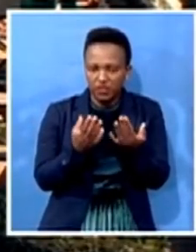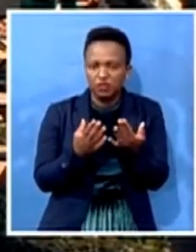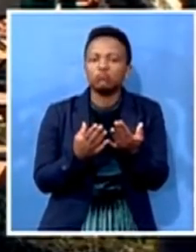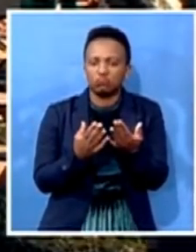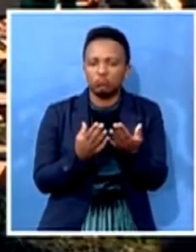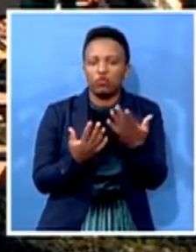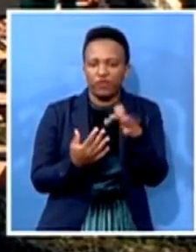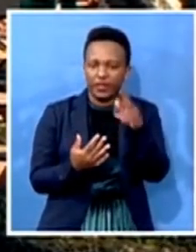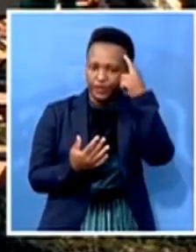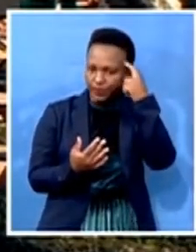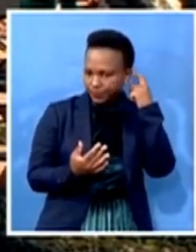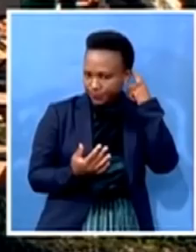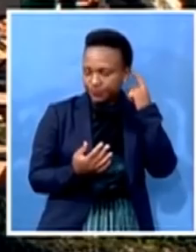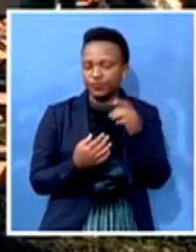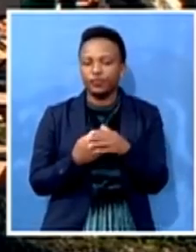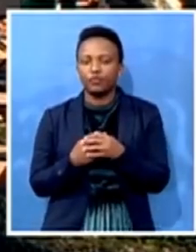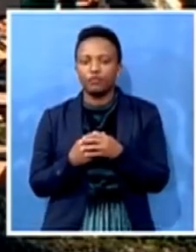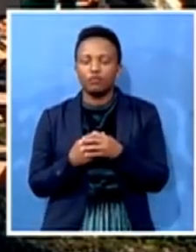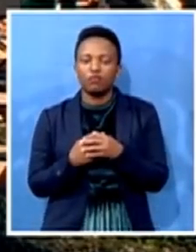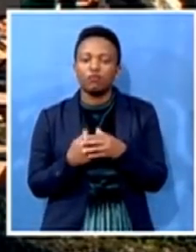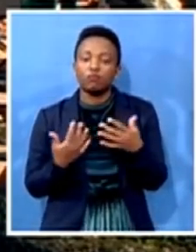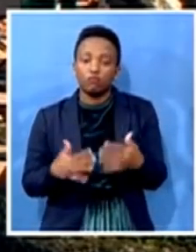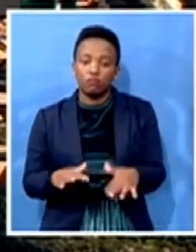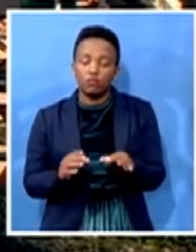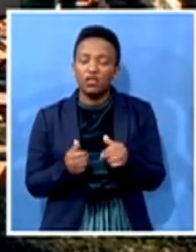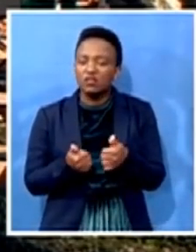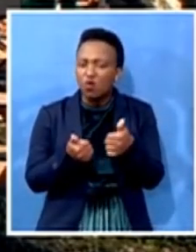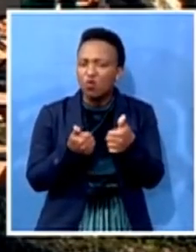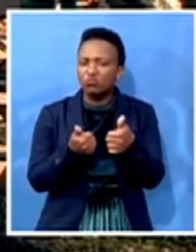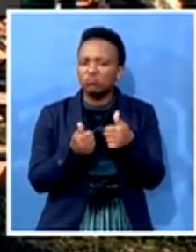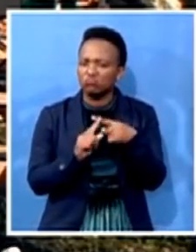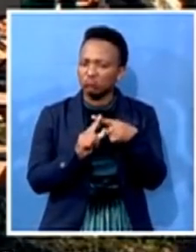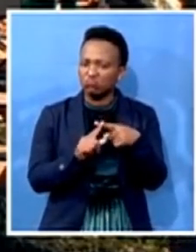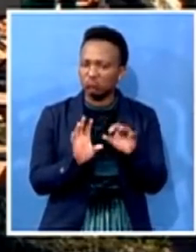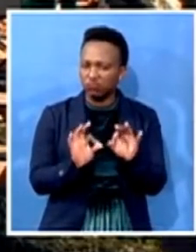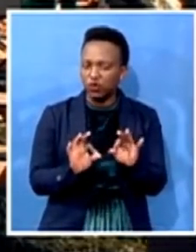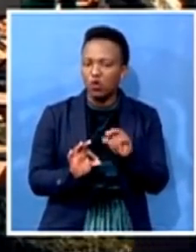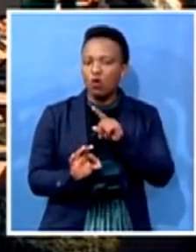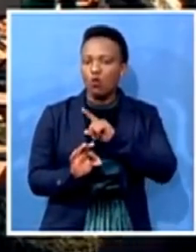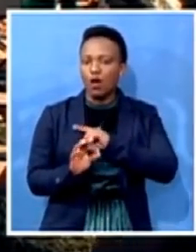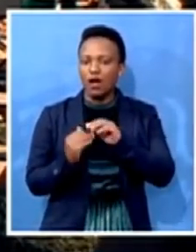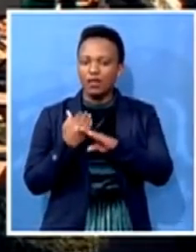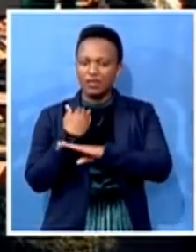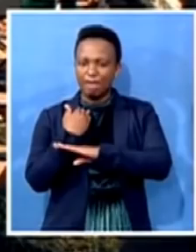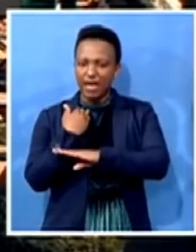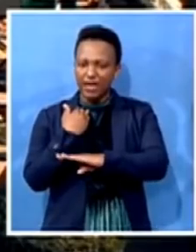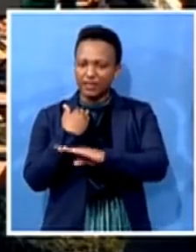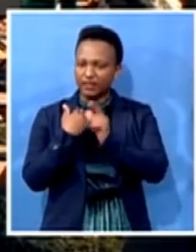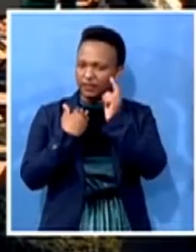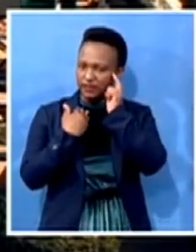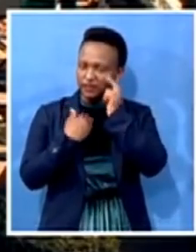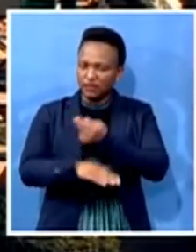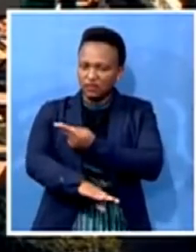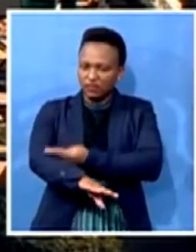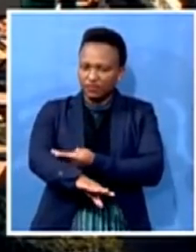and having to put up some of the beds in this space. And this is an area that we can use for